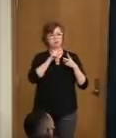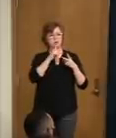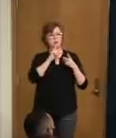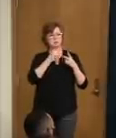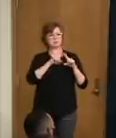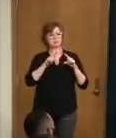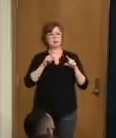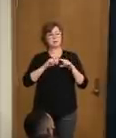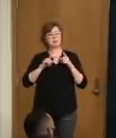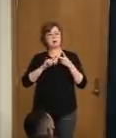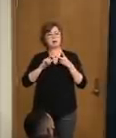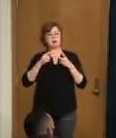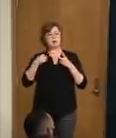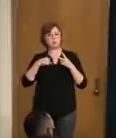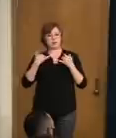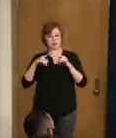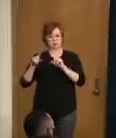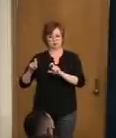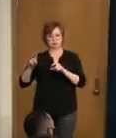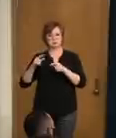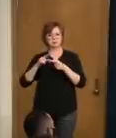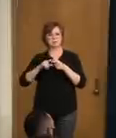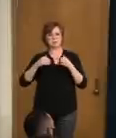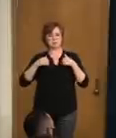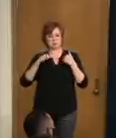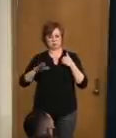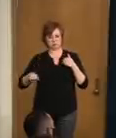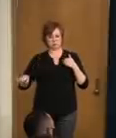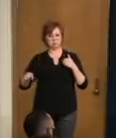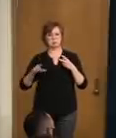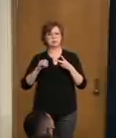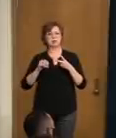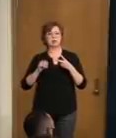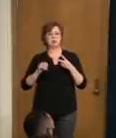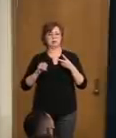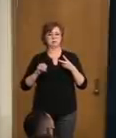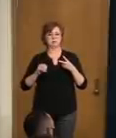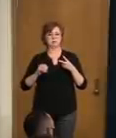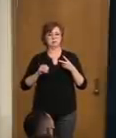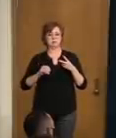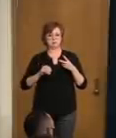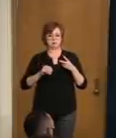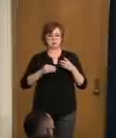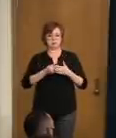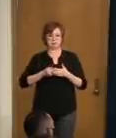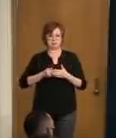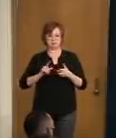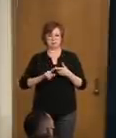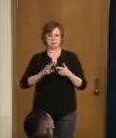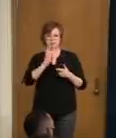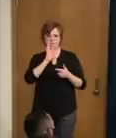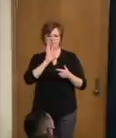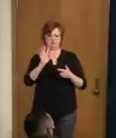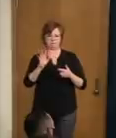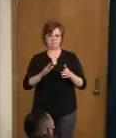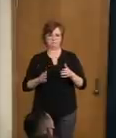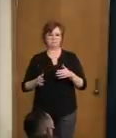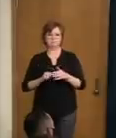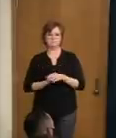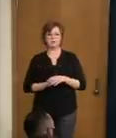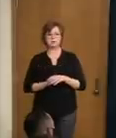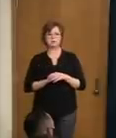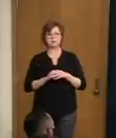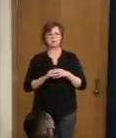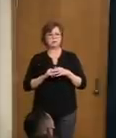happening in school-age children, in infants, in younger children, and those trials, the results would be available over the next few weeks. So when